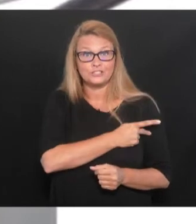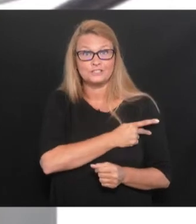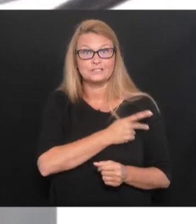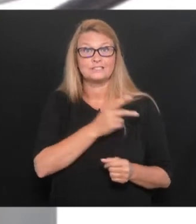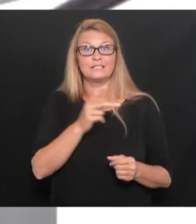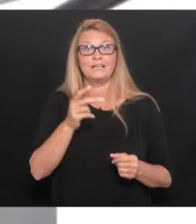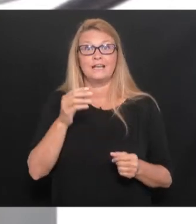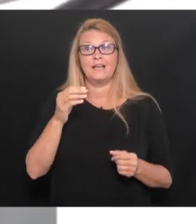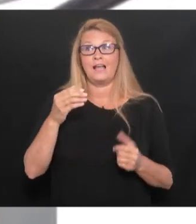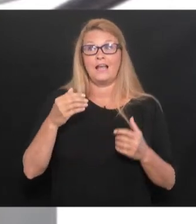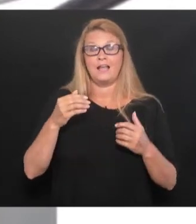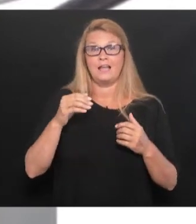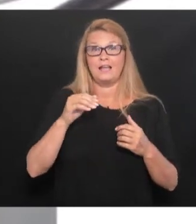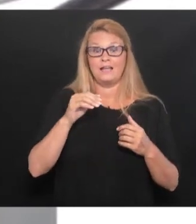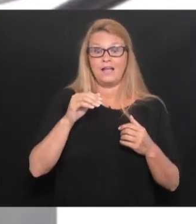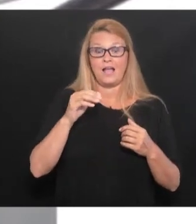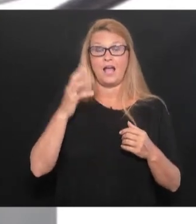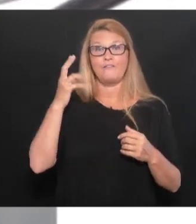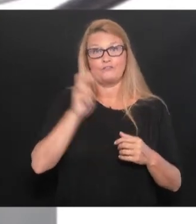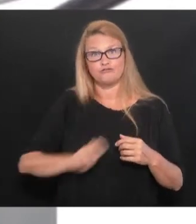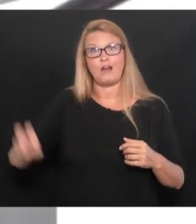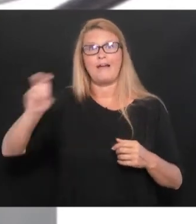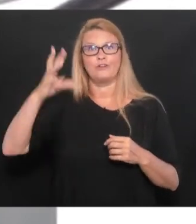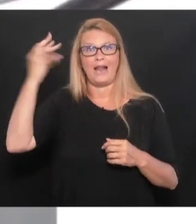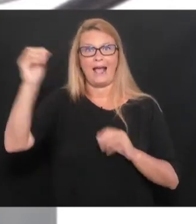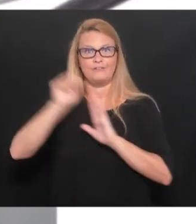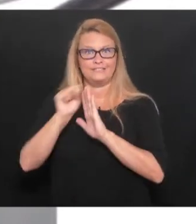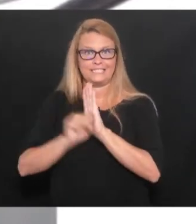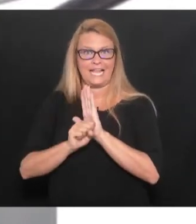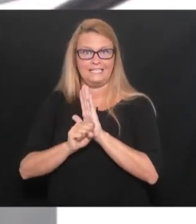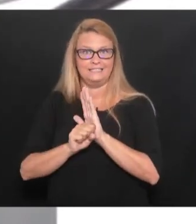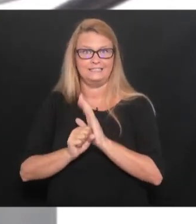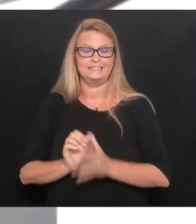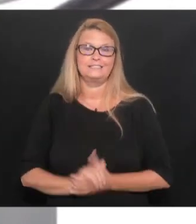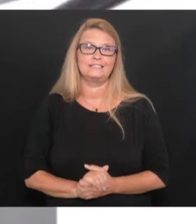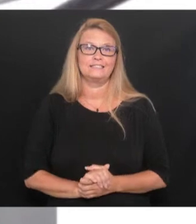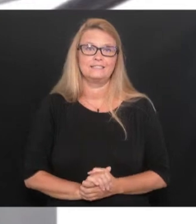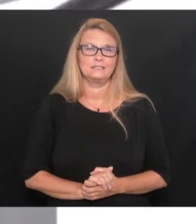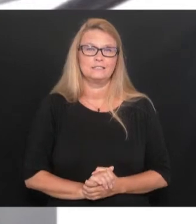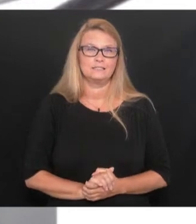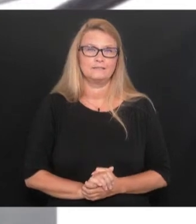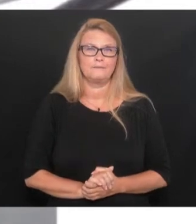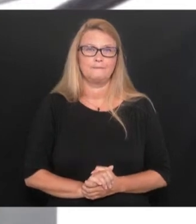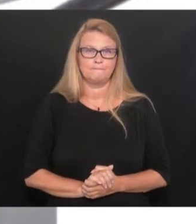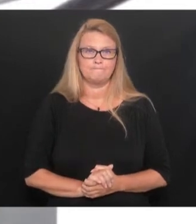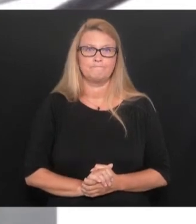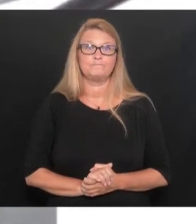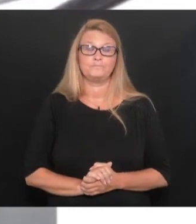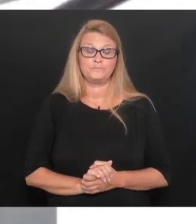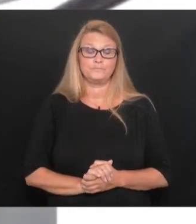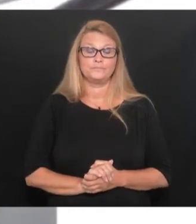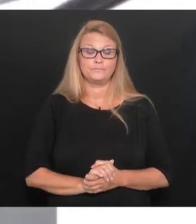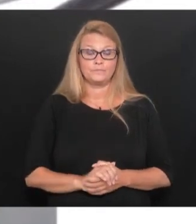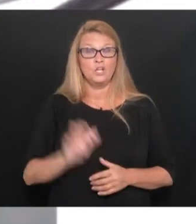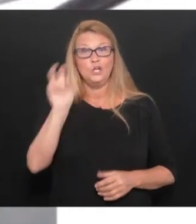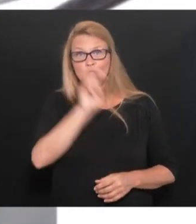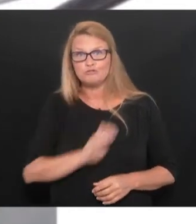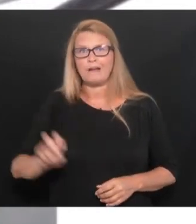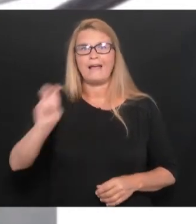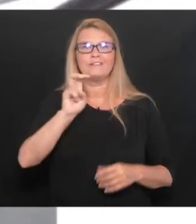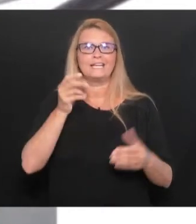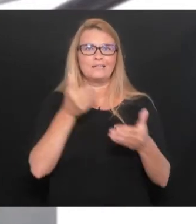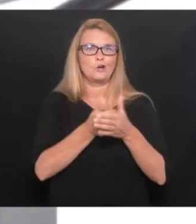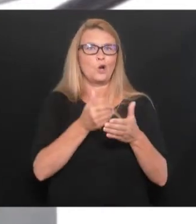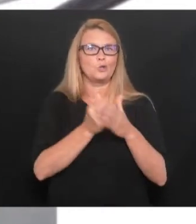variant traveled out of state. But those are some things in common with that. So close household contacts, as well as traveling out of state, were